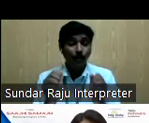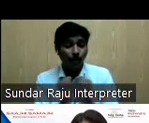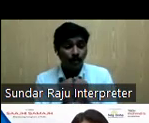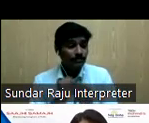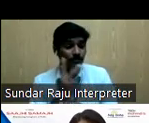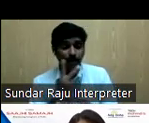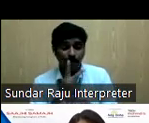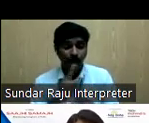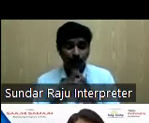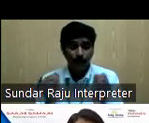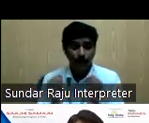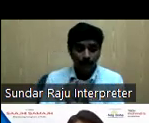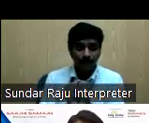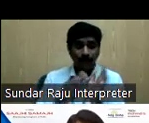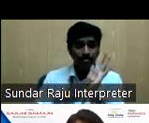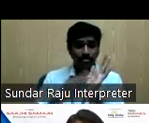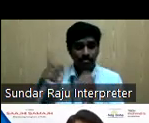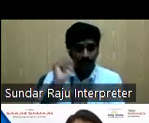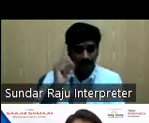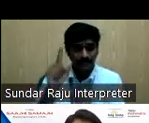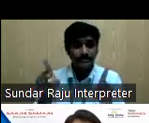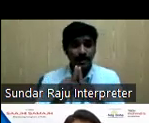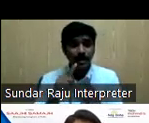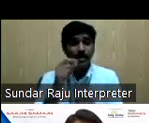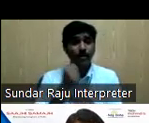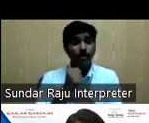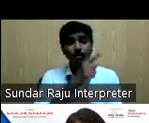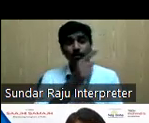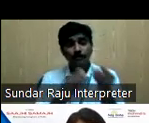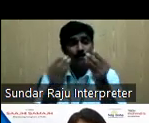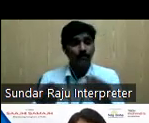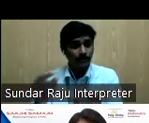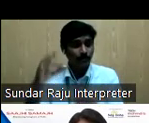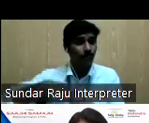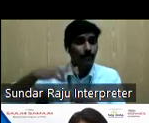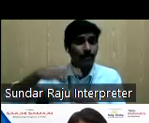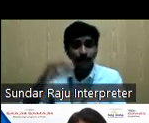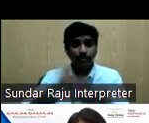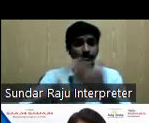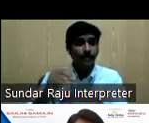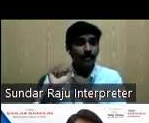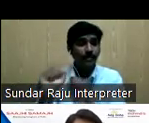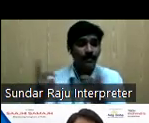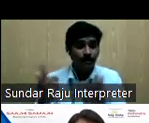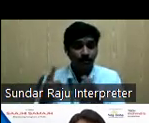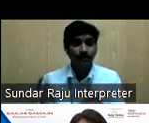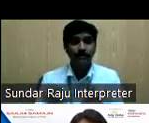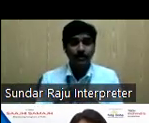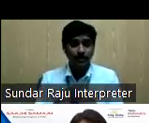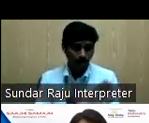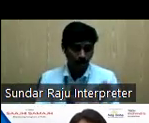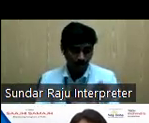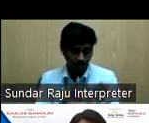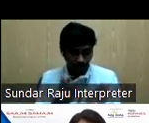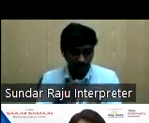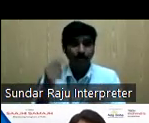information on national and state government schemes, information on service providers like counselors, therapists, and relevant phone numbers